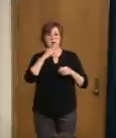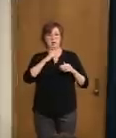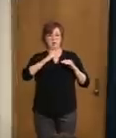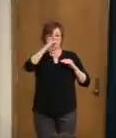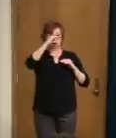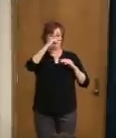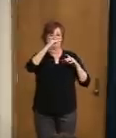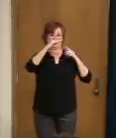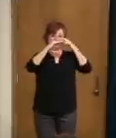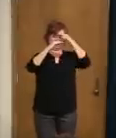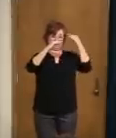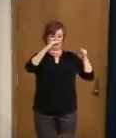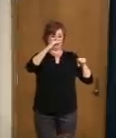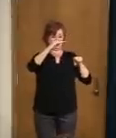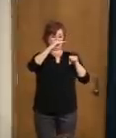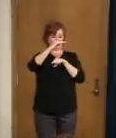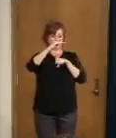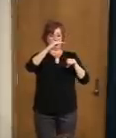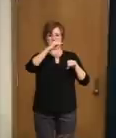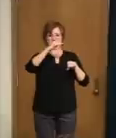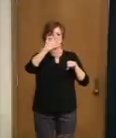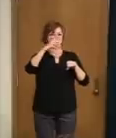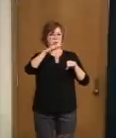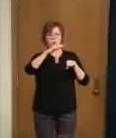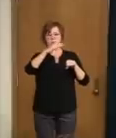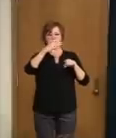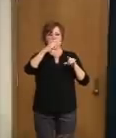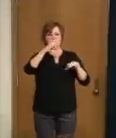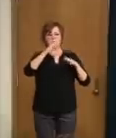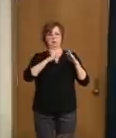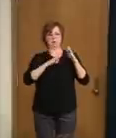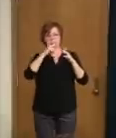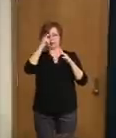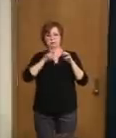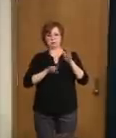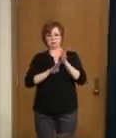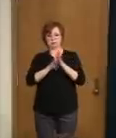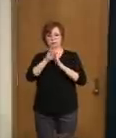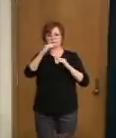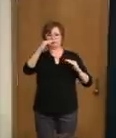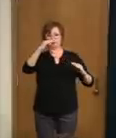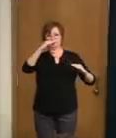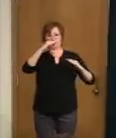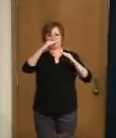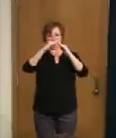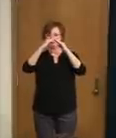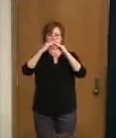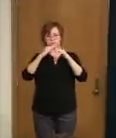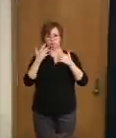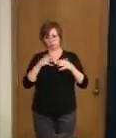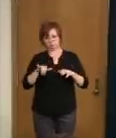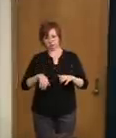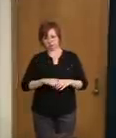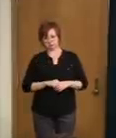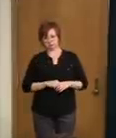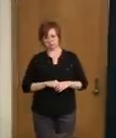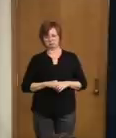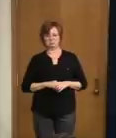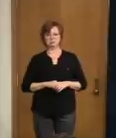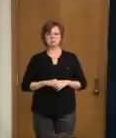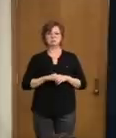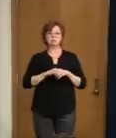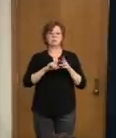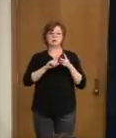hospitalizations, which can be much higher, is absolutely a direction where we don't want to go. And same is with